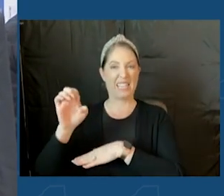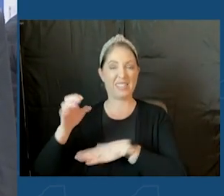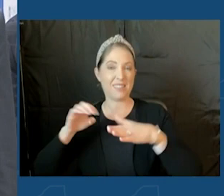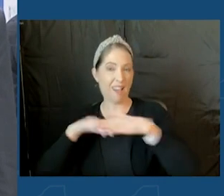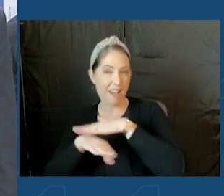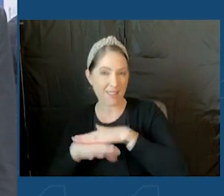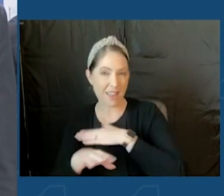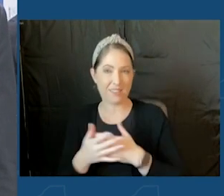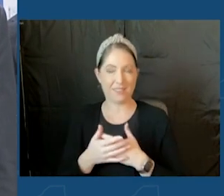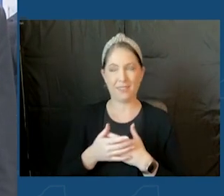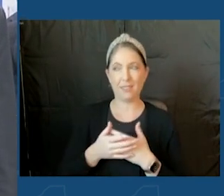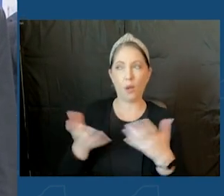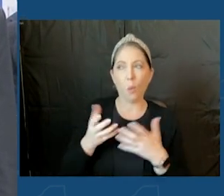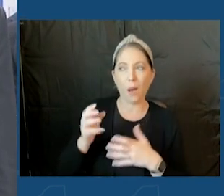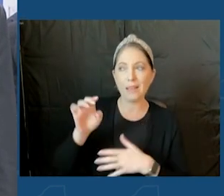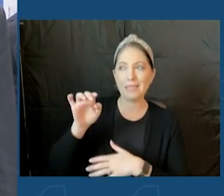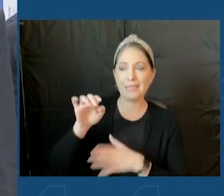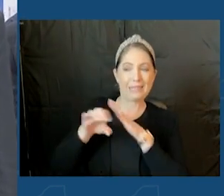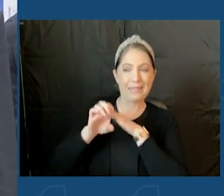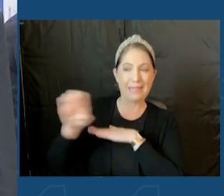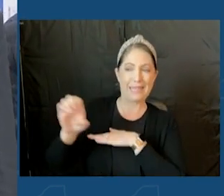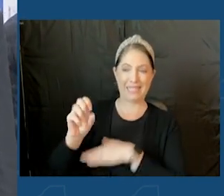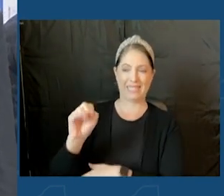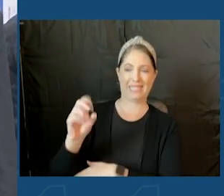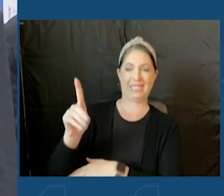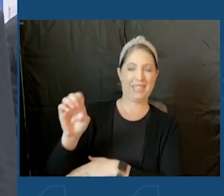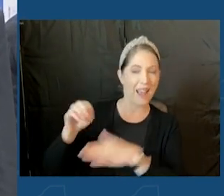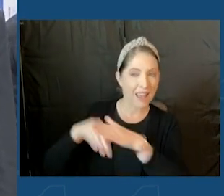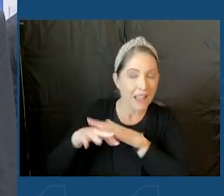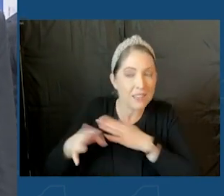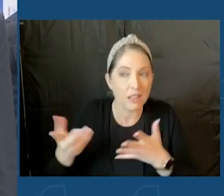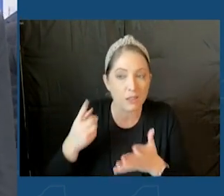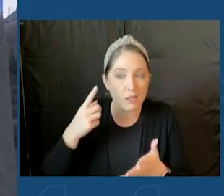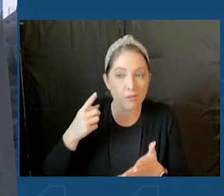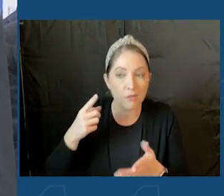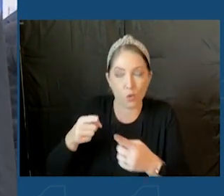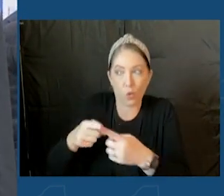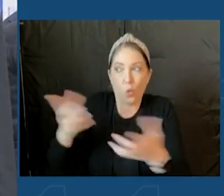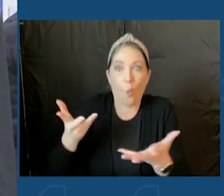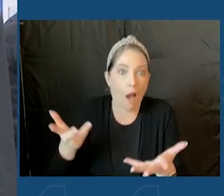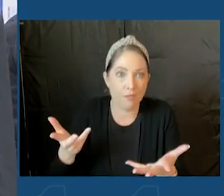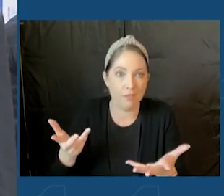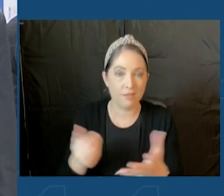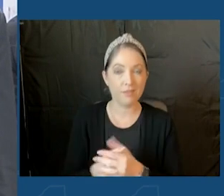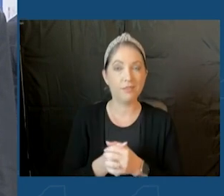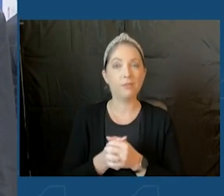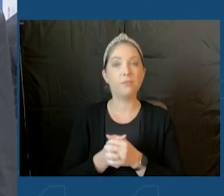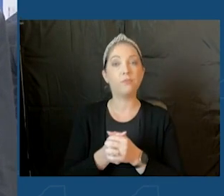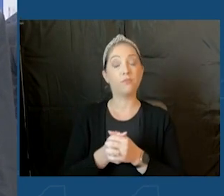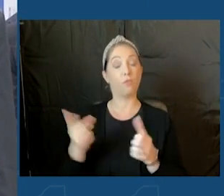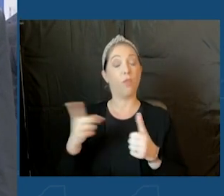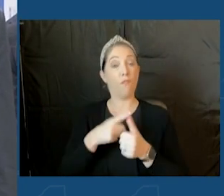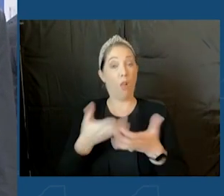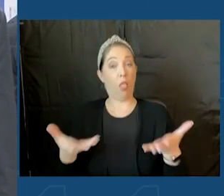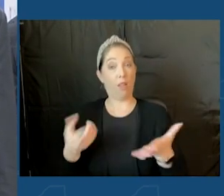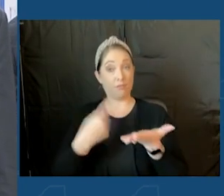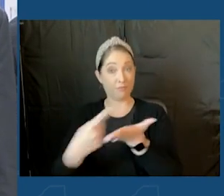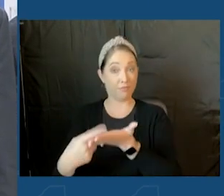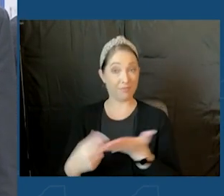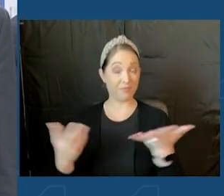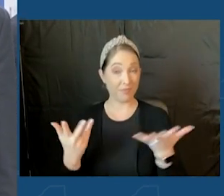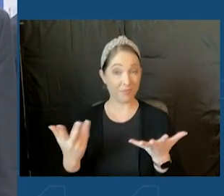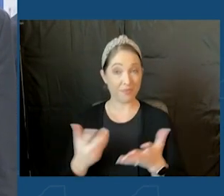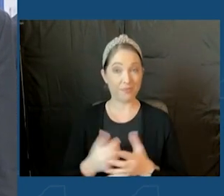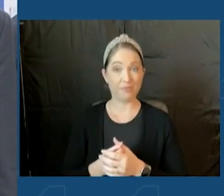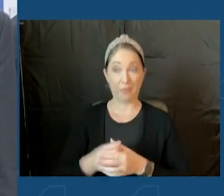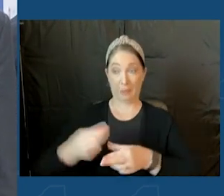like, what is the East Side Access? What do we talk about? Access to what? What part of the East Side? So one of the first things I want to talk about is just the